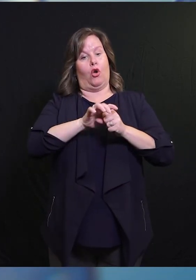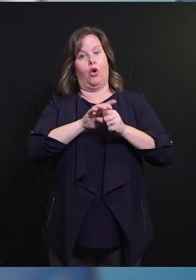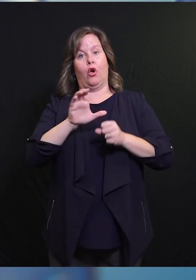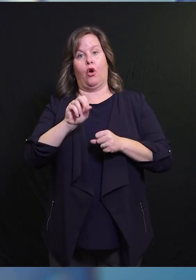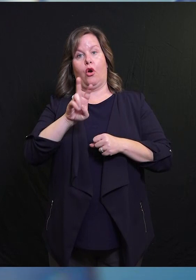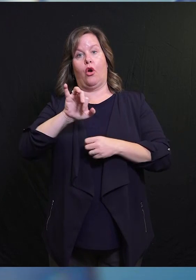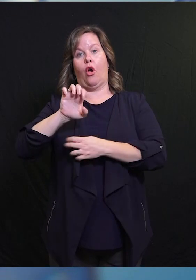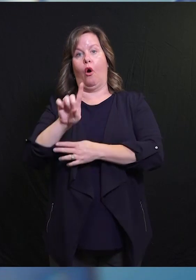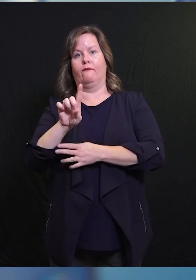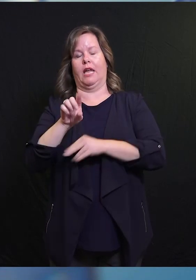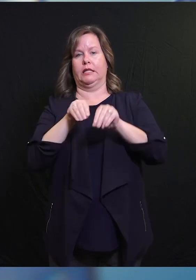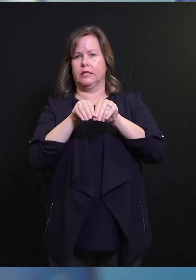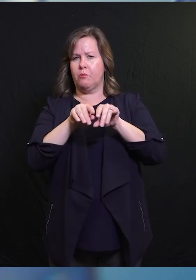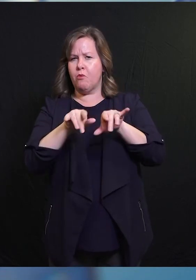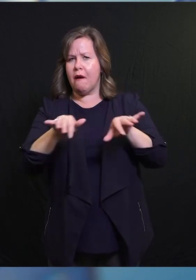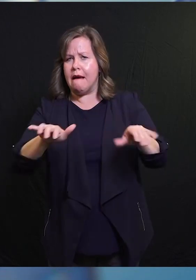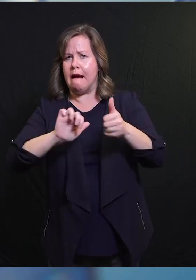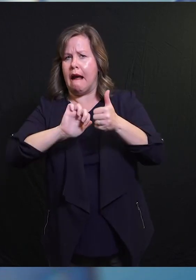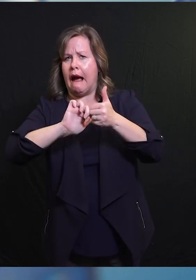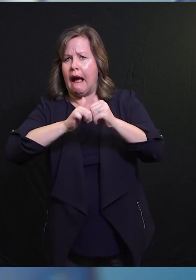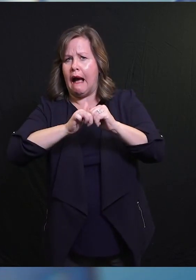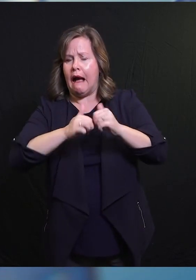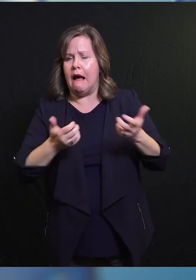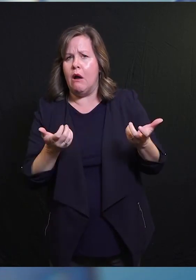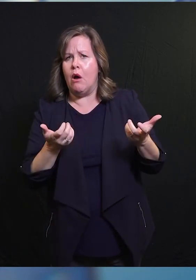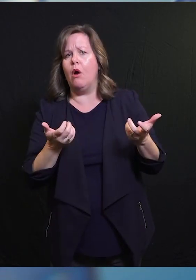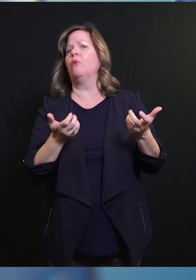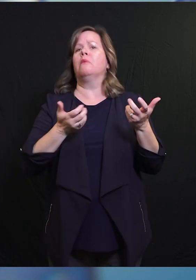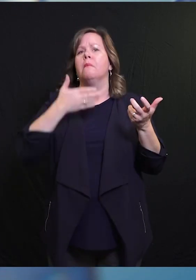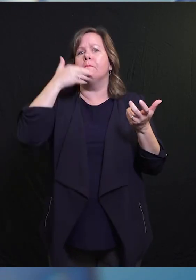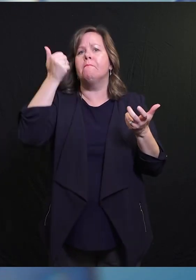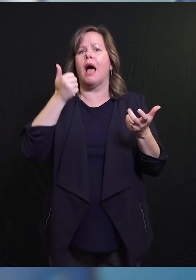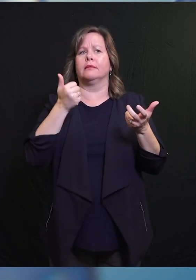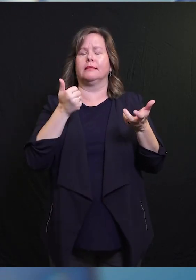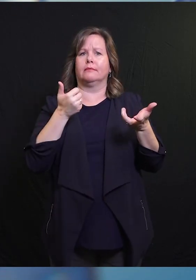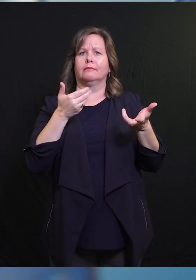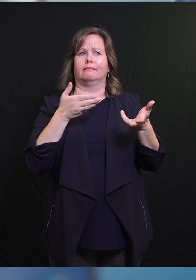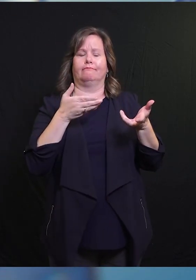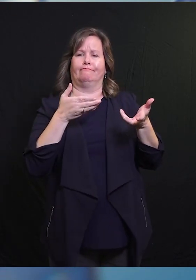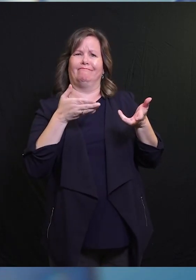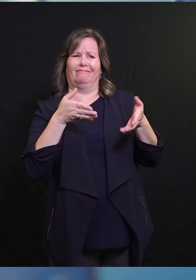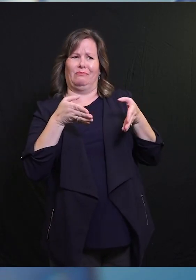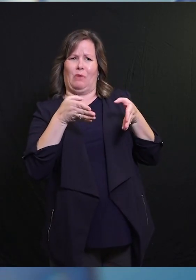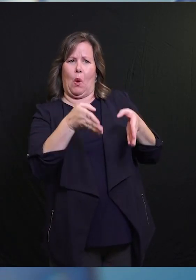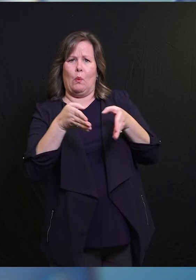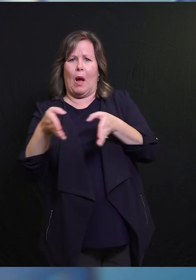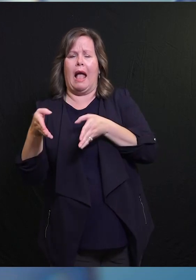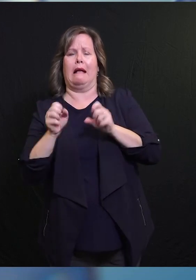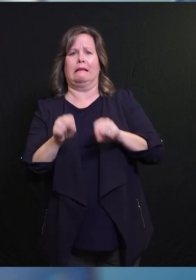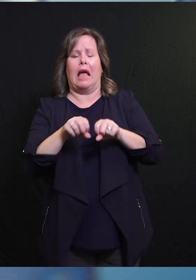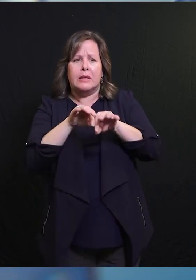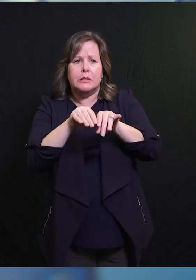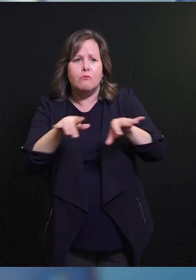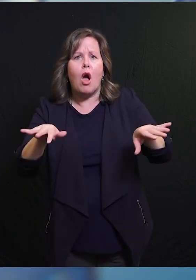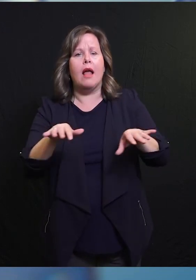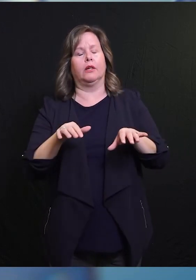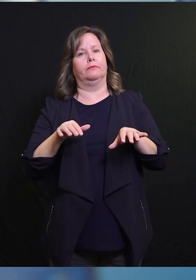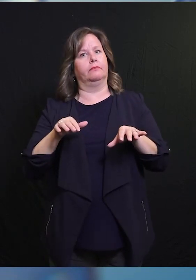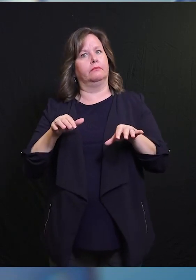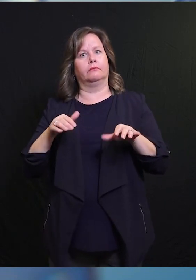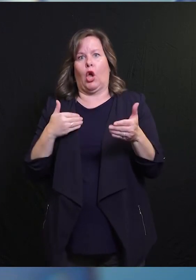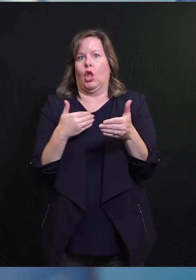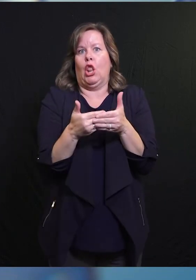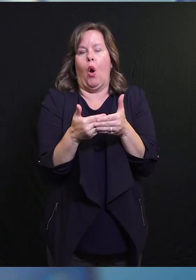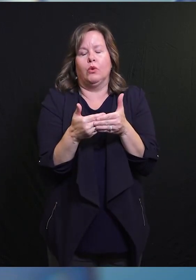finding out that the most powerful, the most effective way that the virus spreads is through close proximity. Masks can